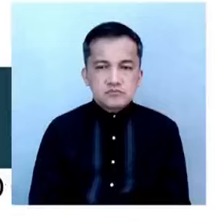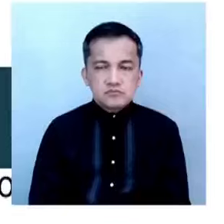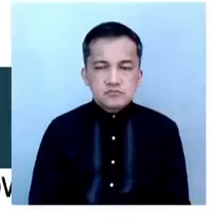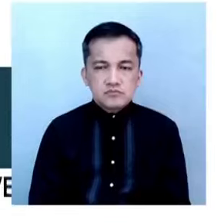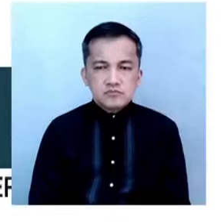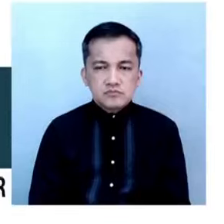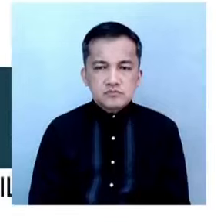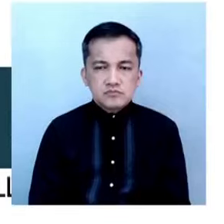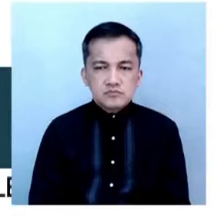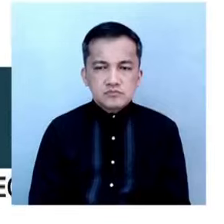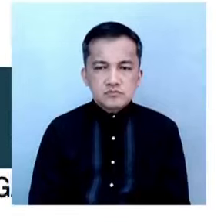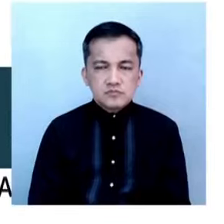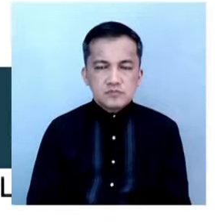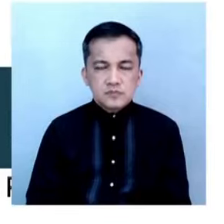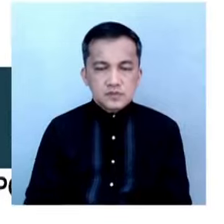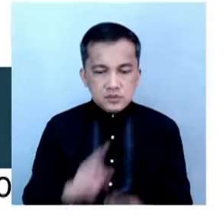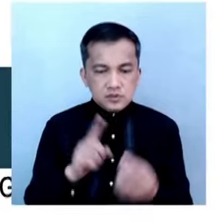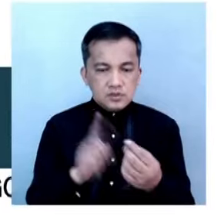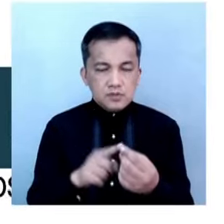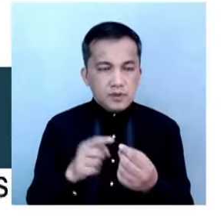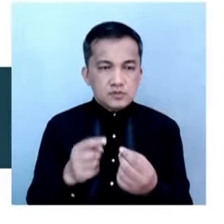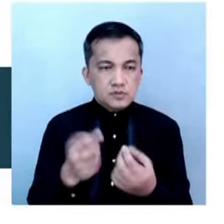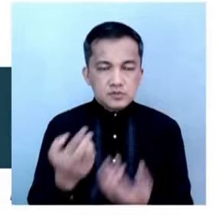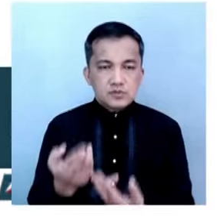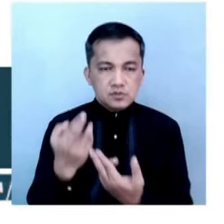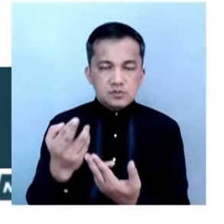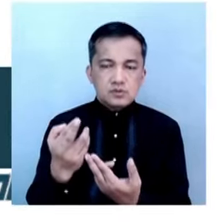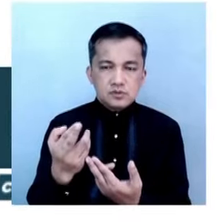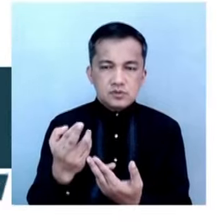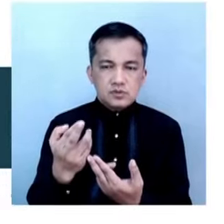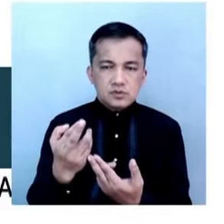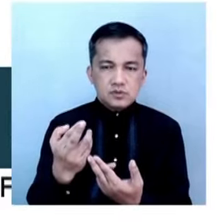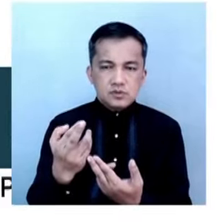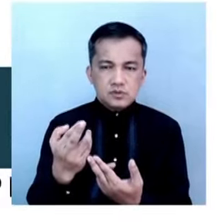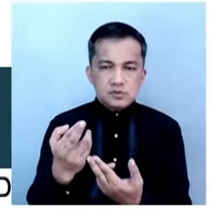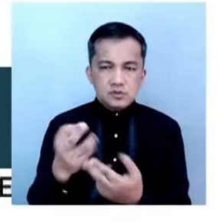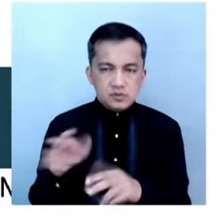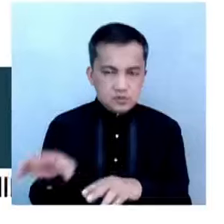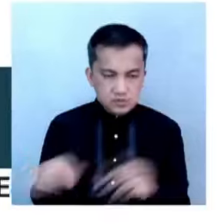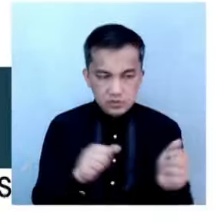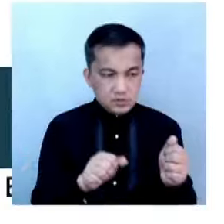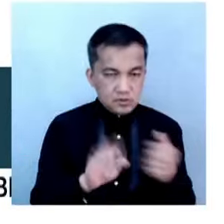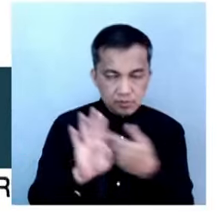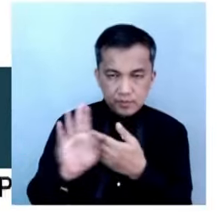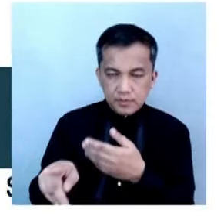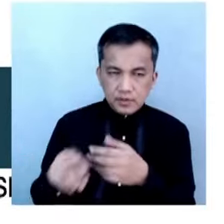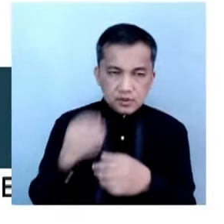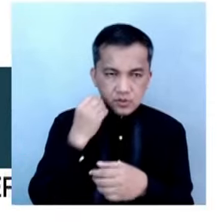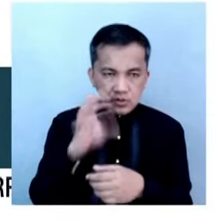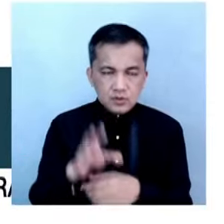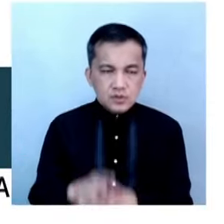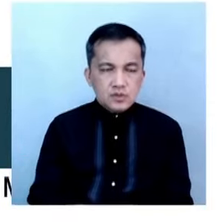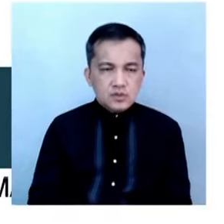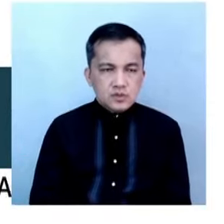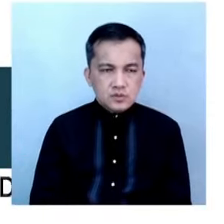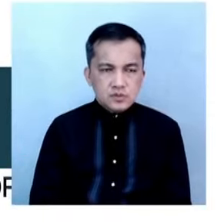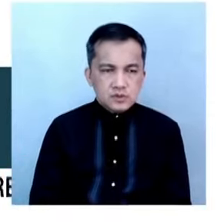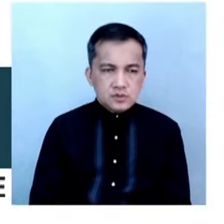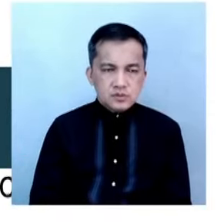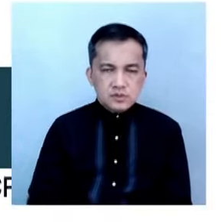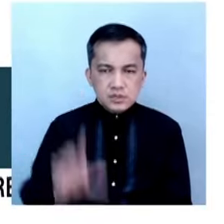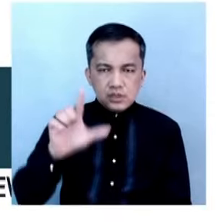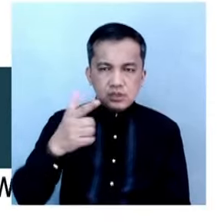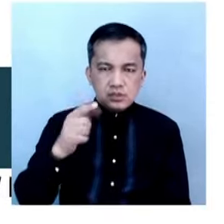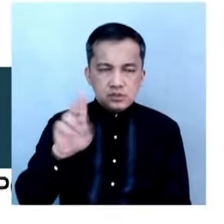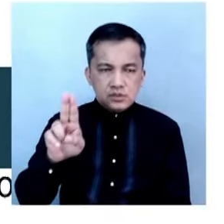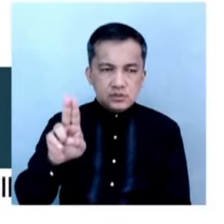about sa recommendations to whether you know move yung mga nag-evacuate po babalik na sa lugar, it's a call of local government units po yan.